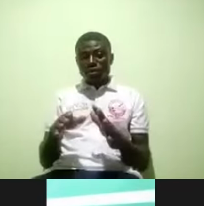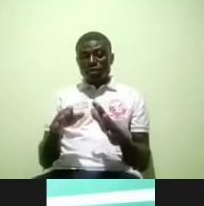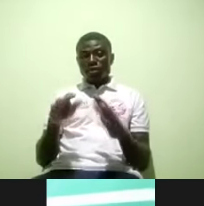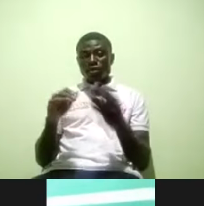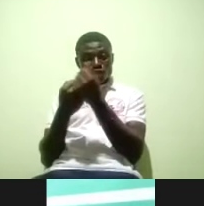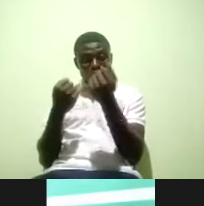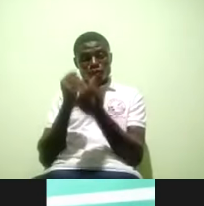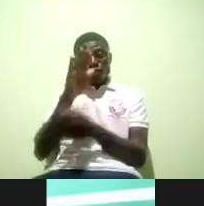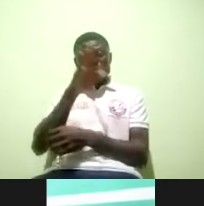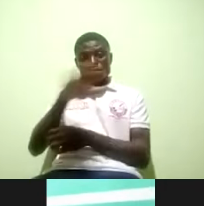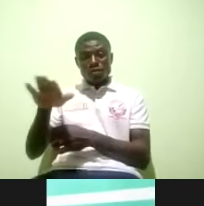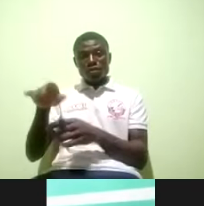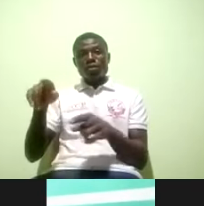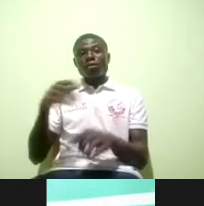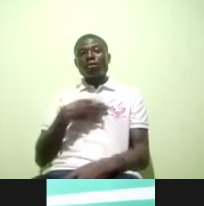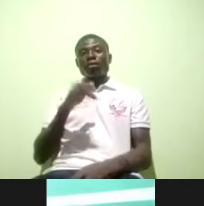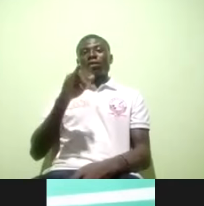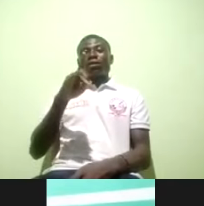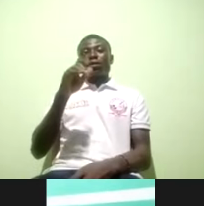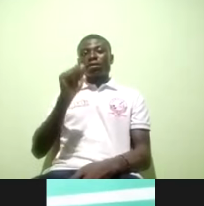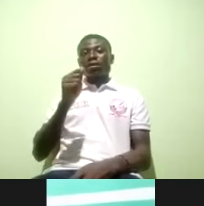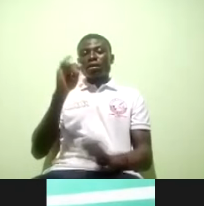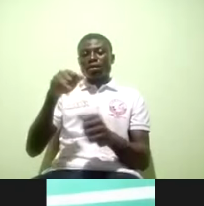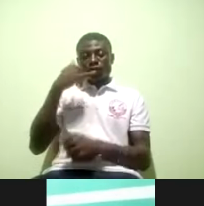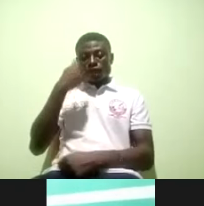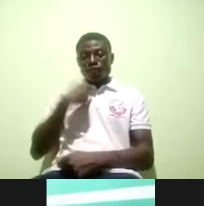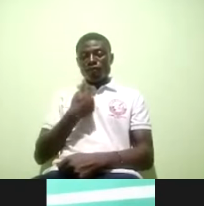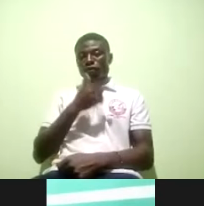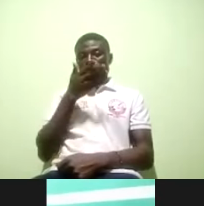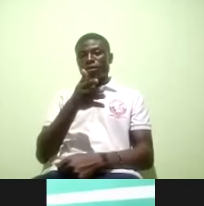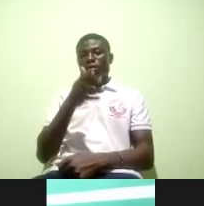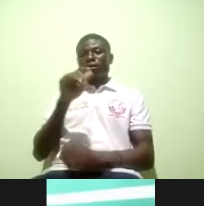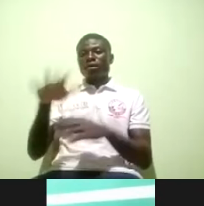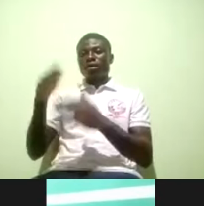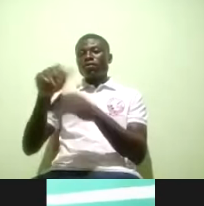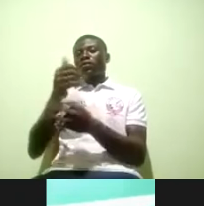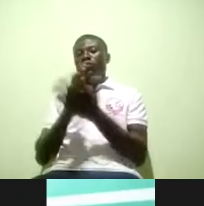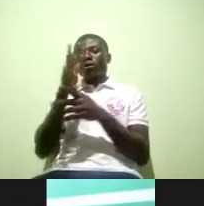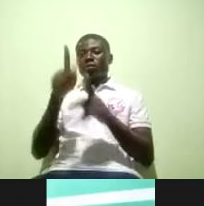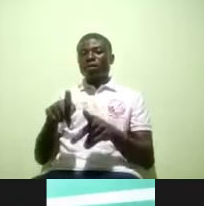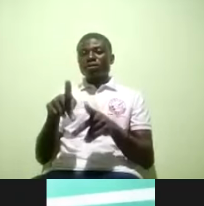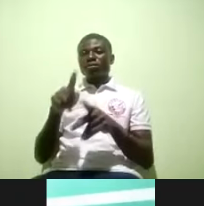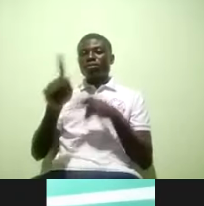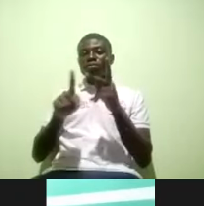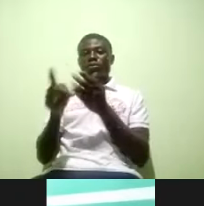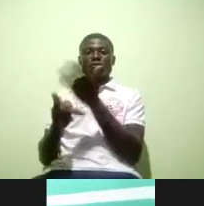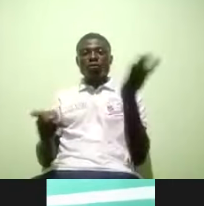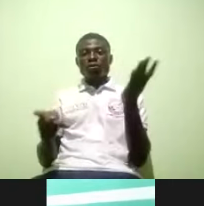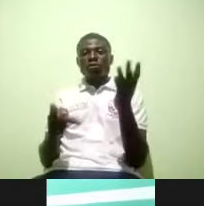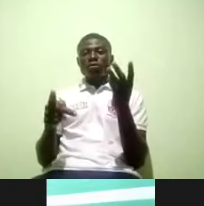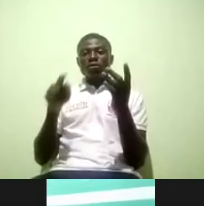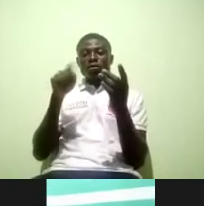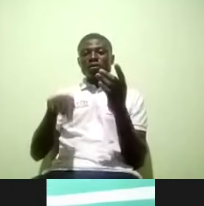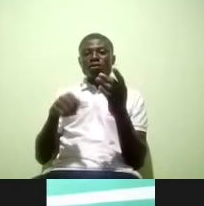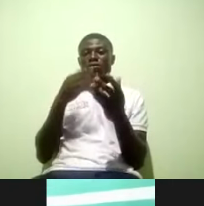like Ida, call us as well, and we will be able to refer you to all our wonderful people. So this is a very good